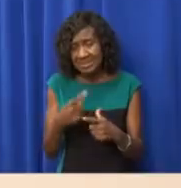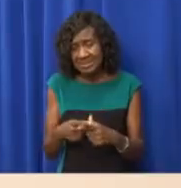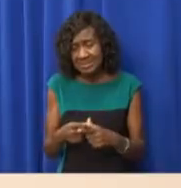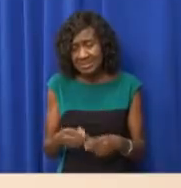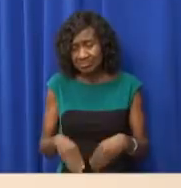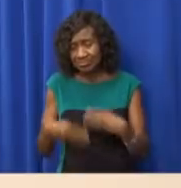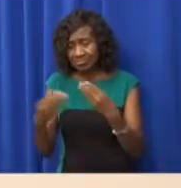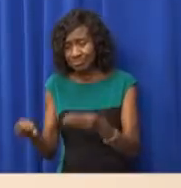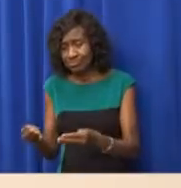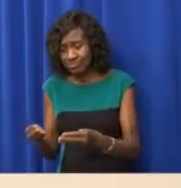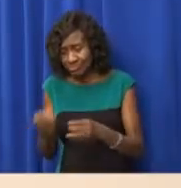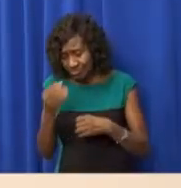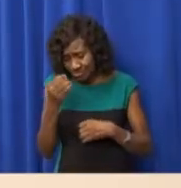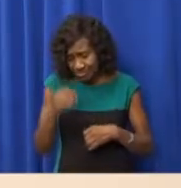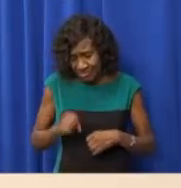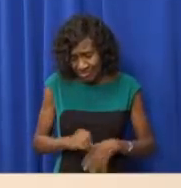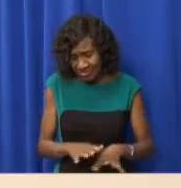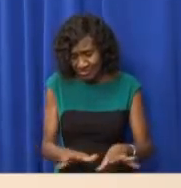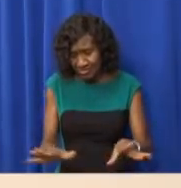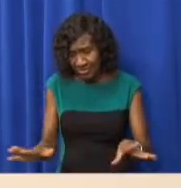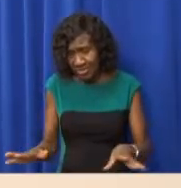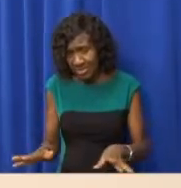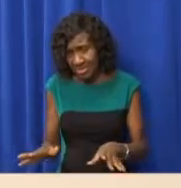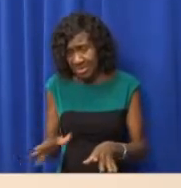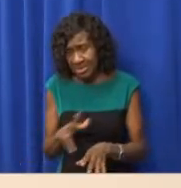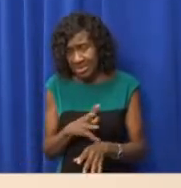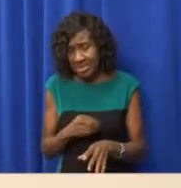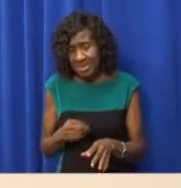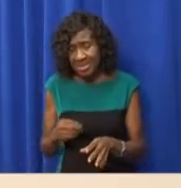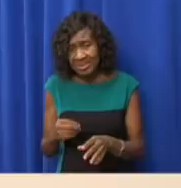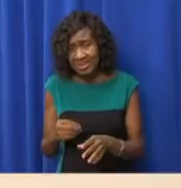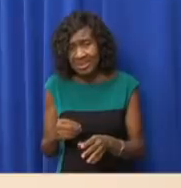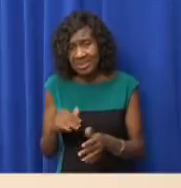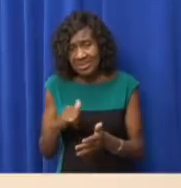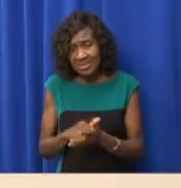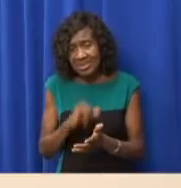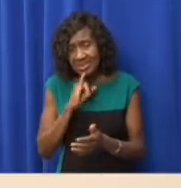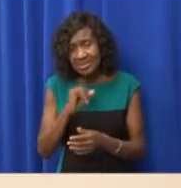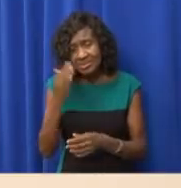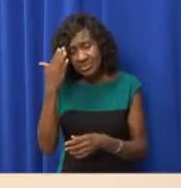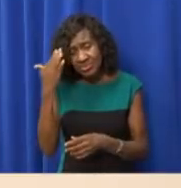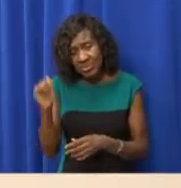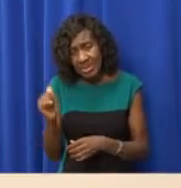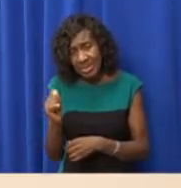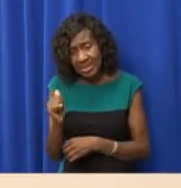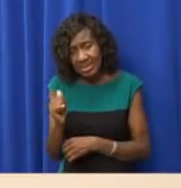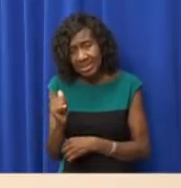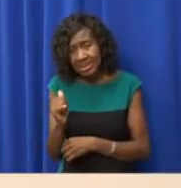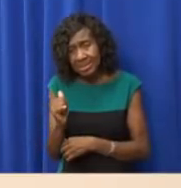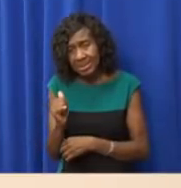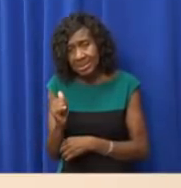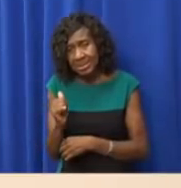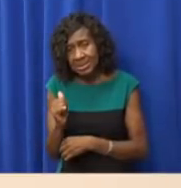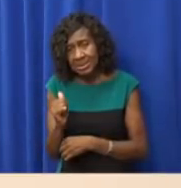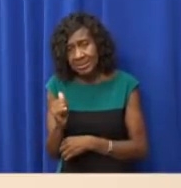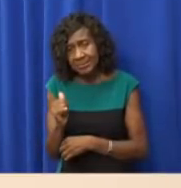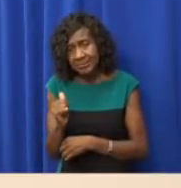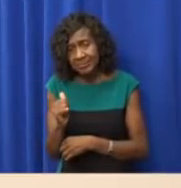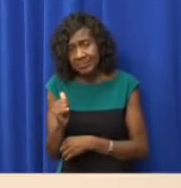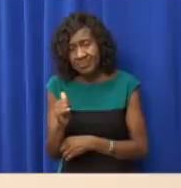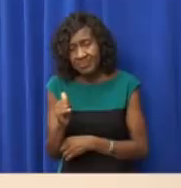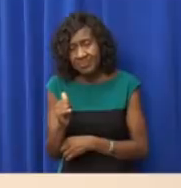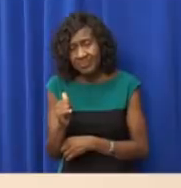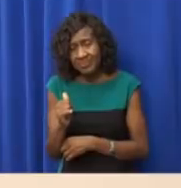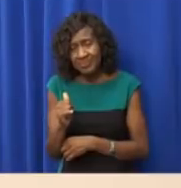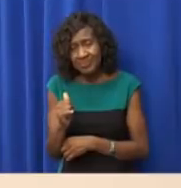parents, who then interact with other people. And that's why, this this seemingly